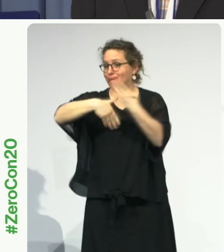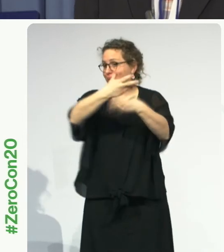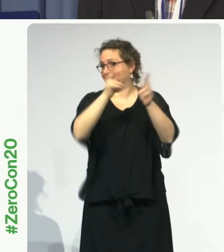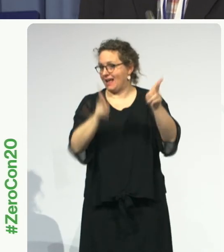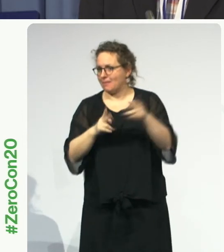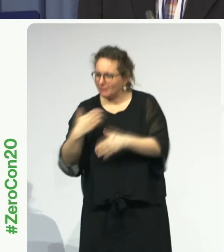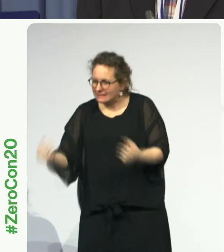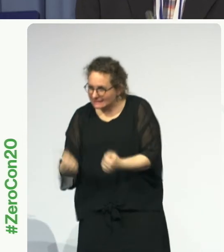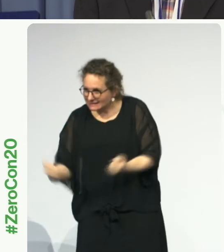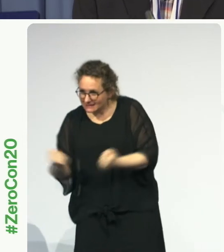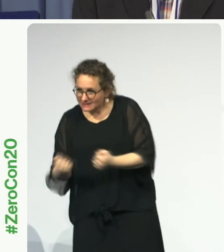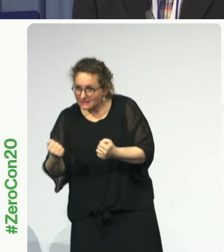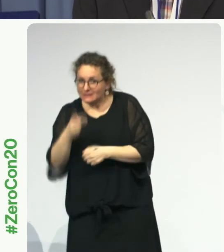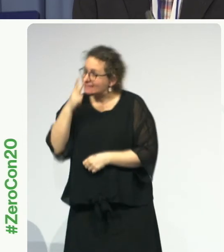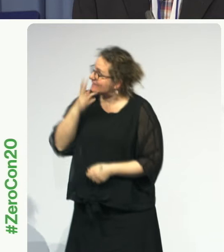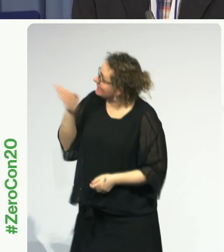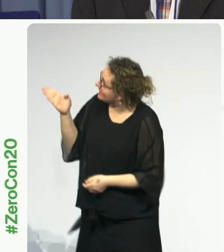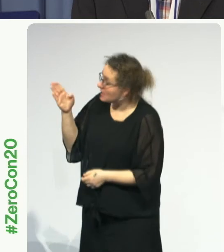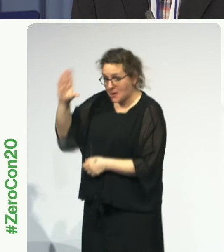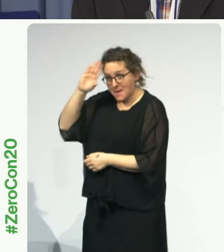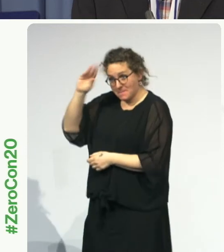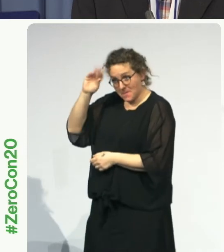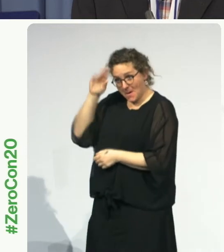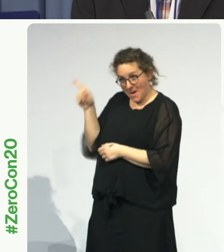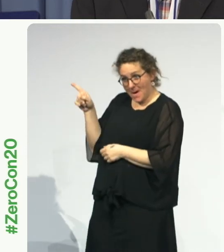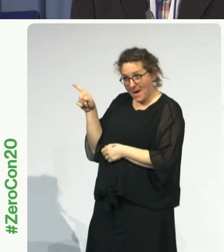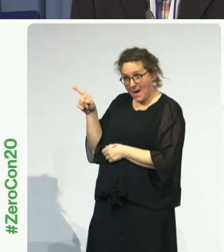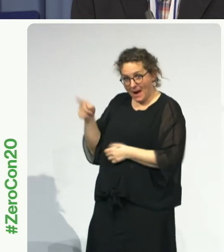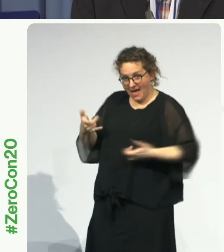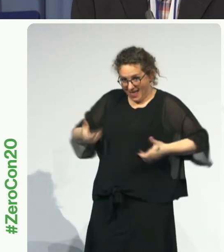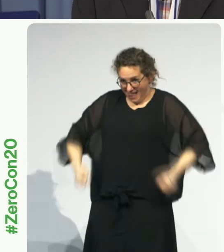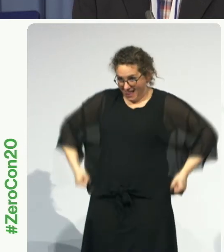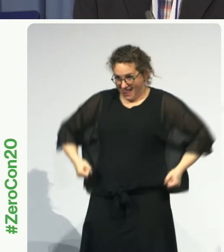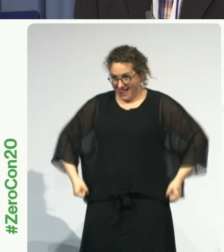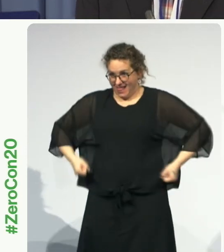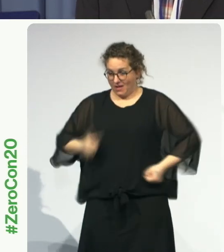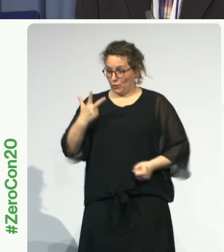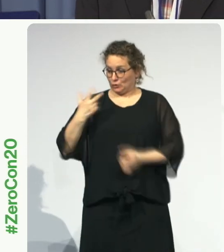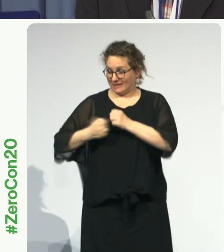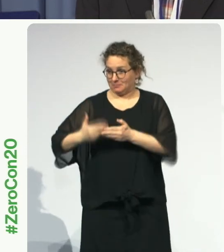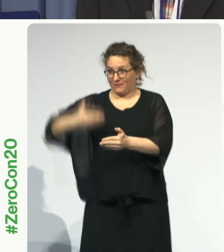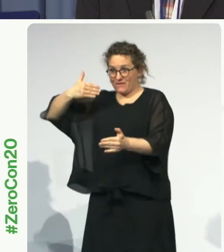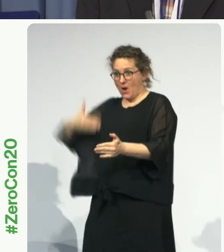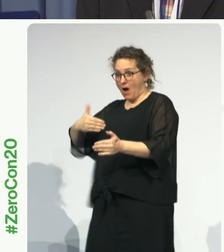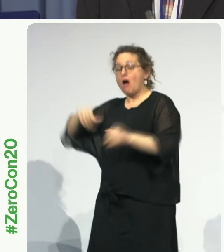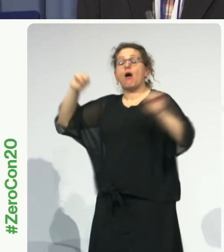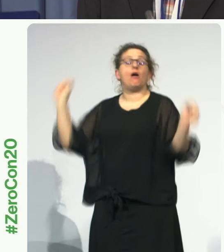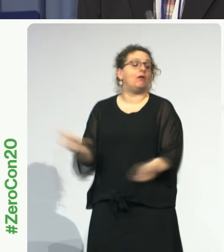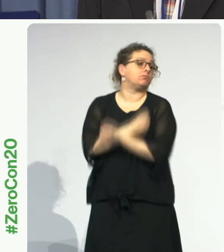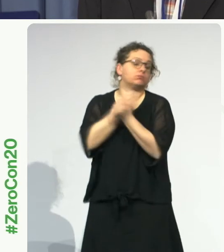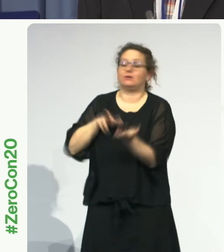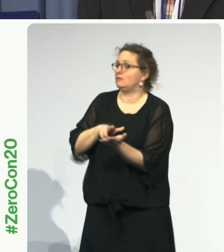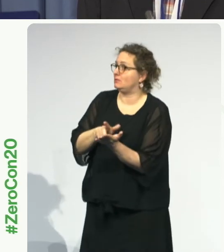he joined us about 3 years ago, he wasn't able to walk, not even with crutches, and